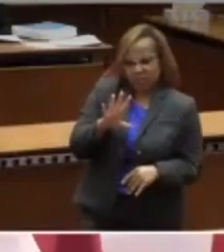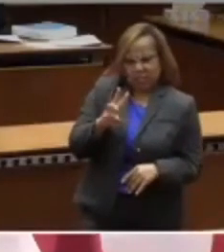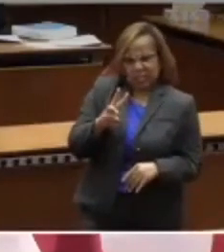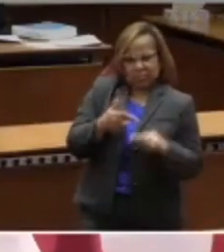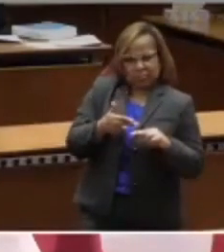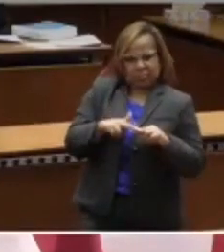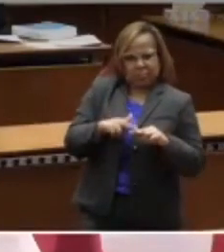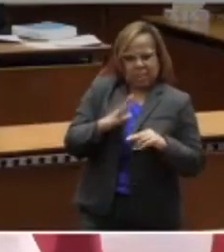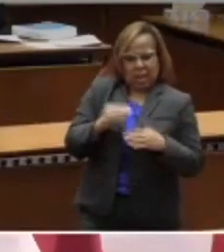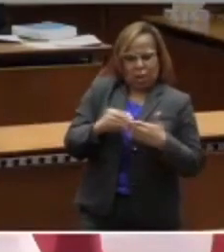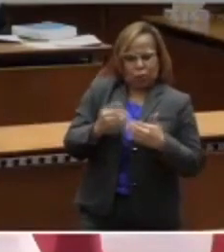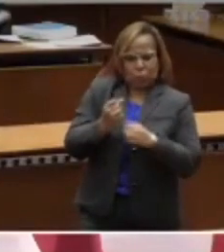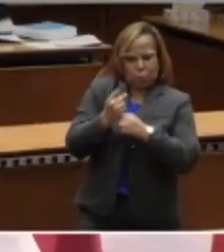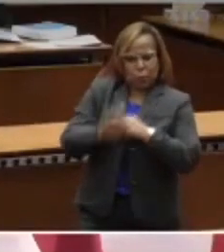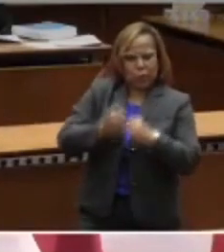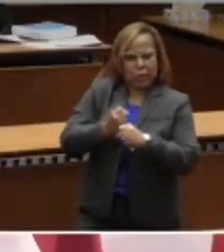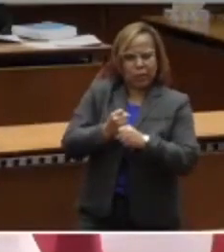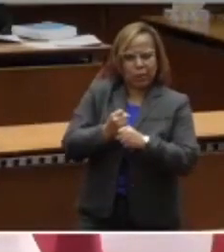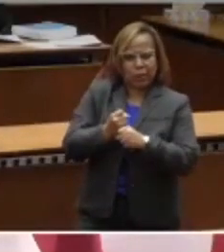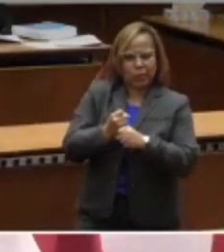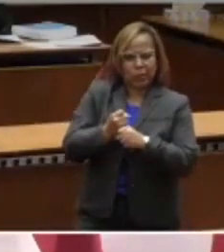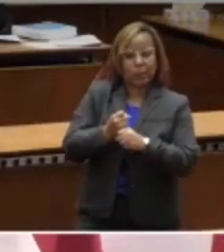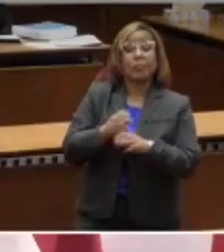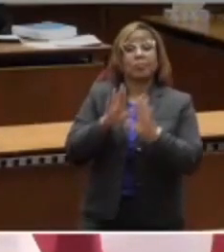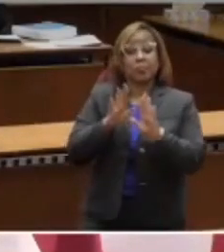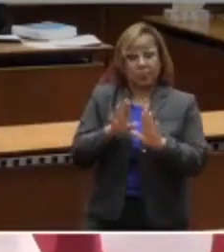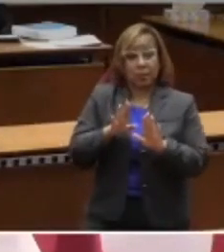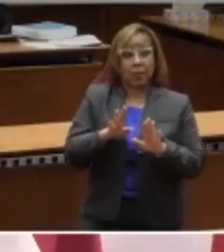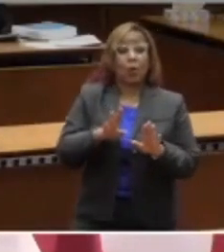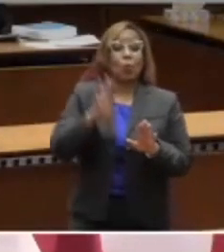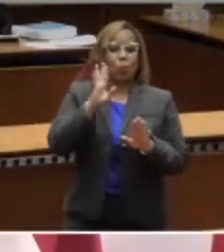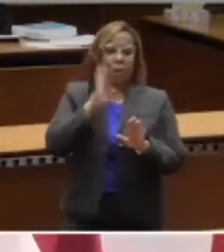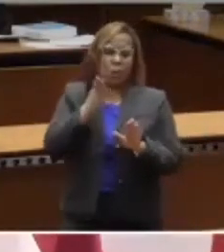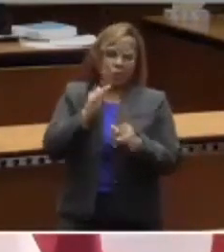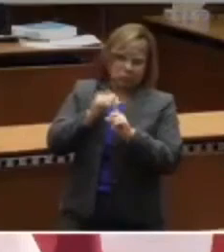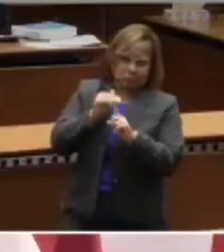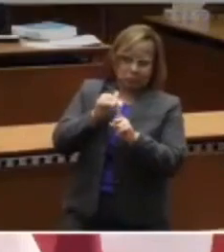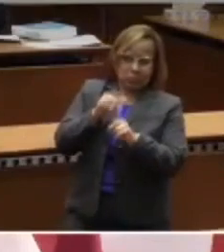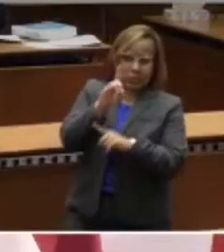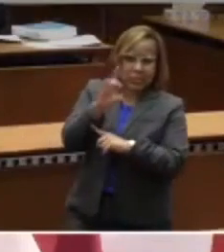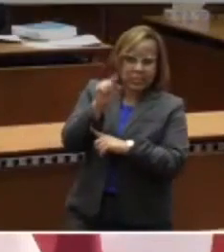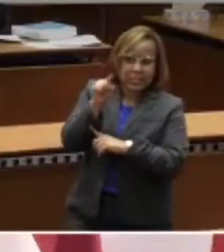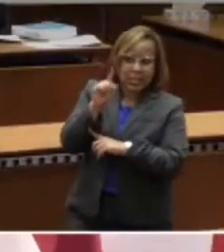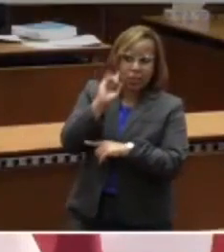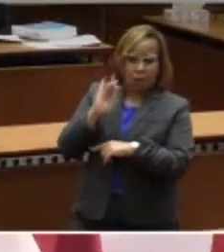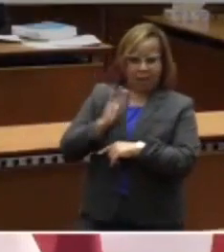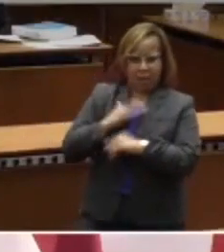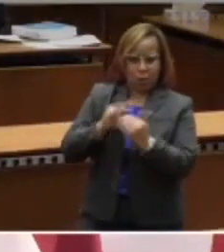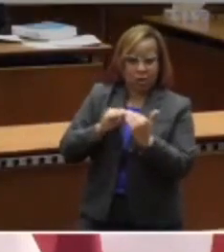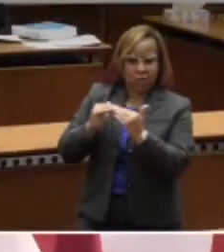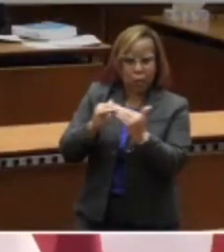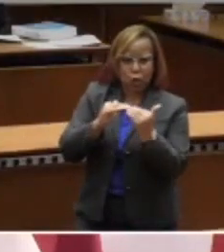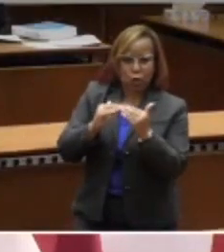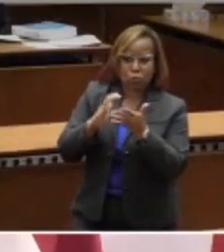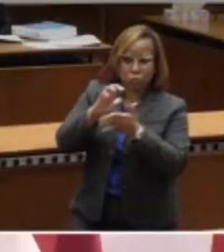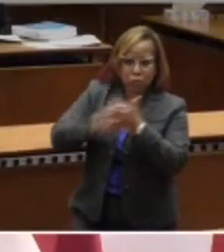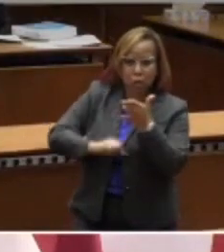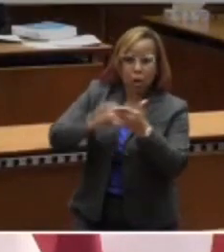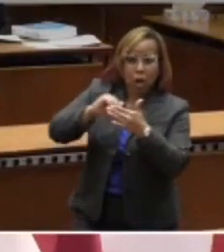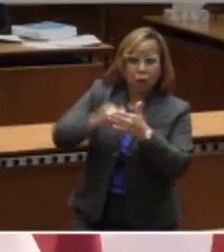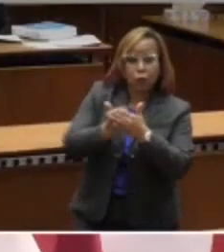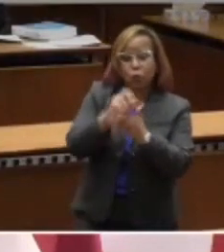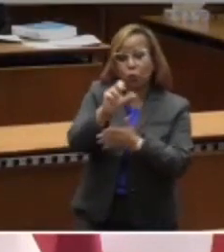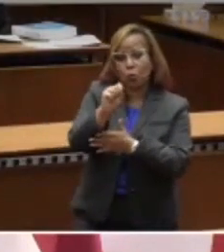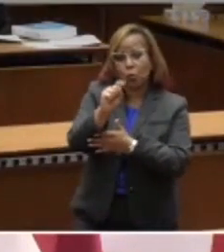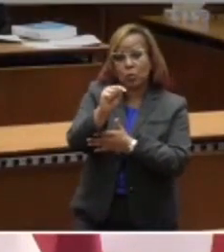new dollars per year. And while we will keep advocating in DC for our fair share of new stimulus